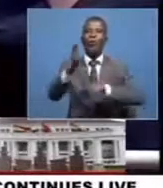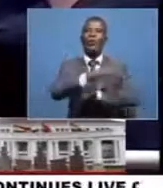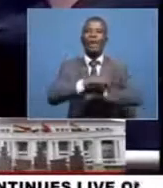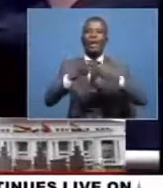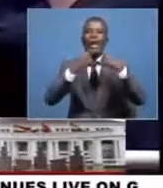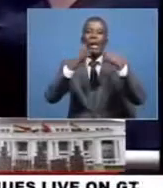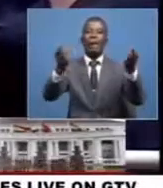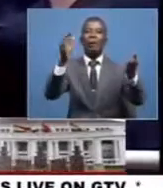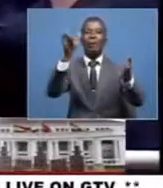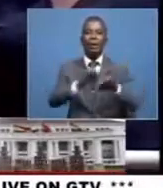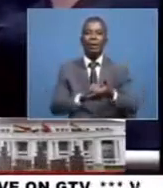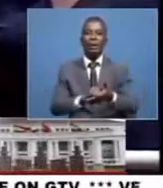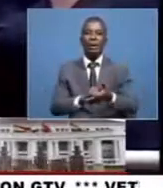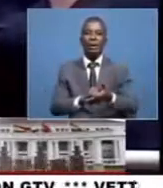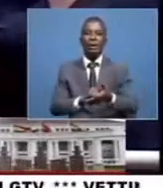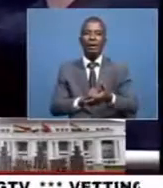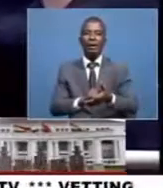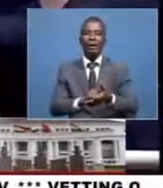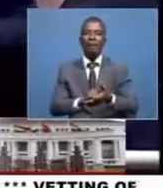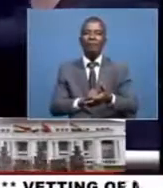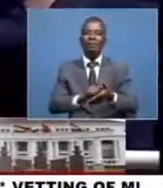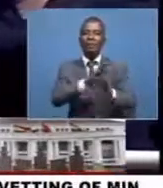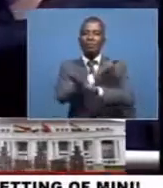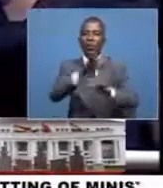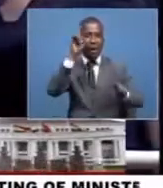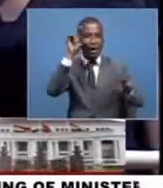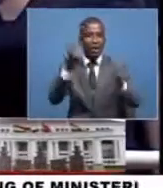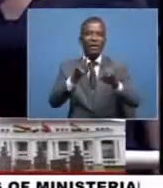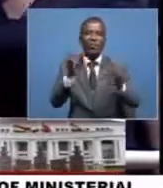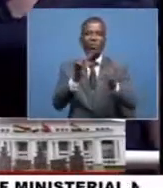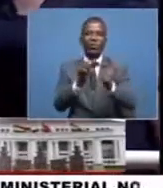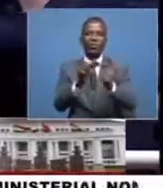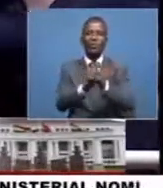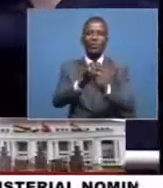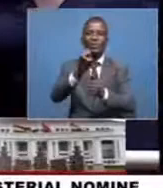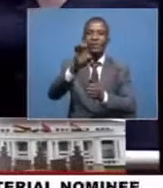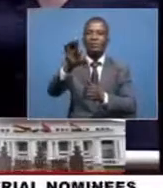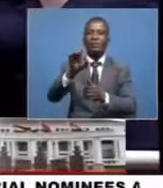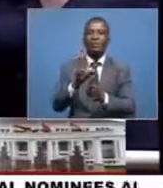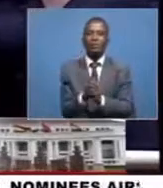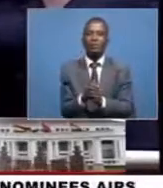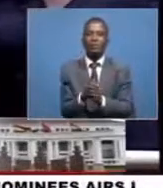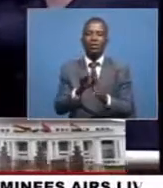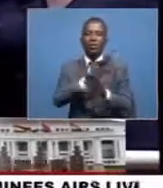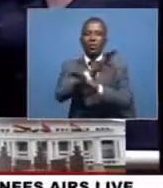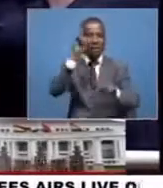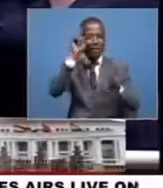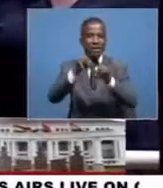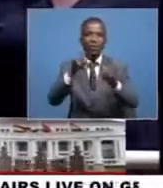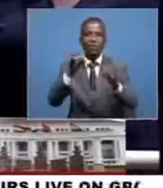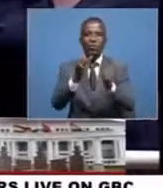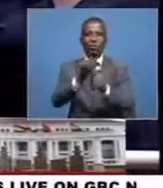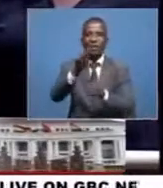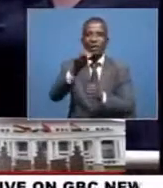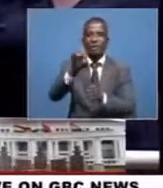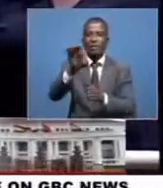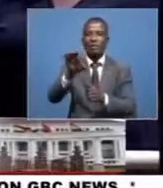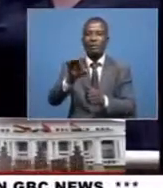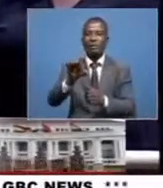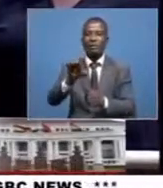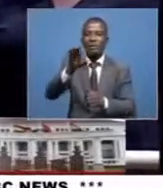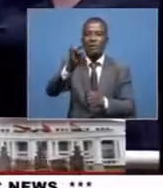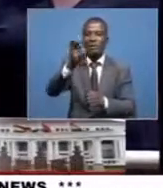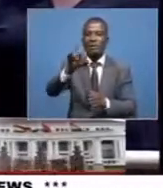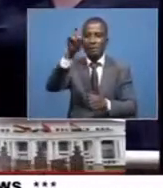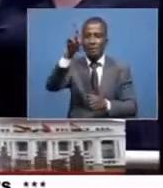se oni yen enya adwen se mame no ebeba abetena adakanum. Na ade a